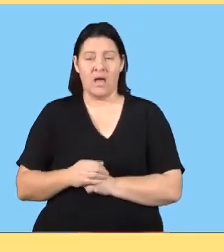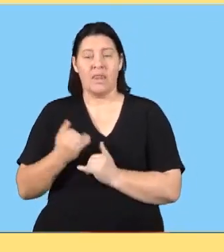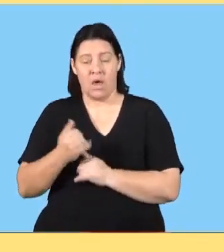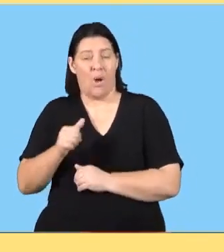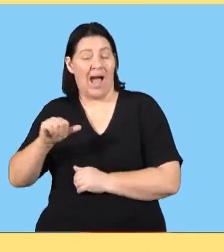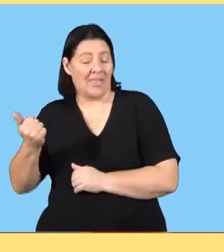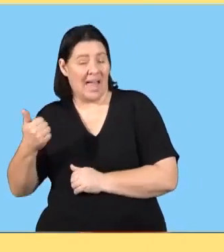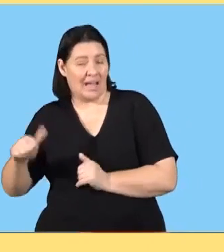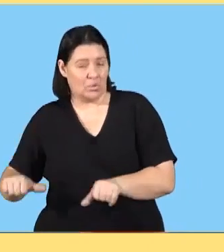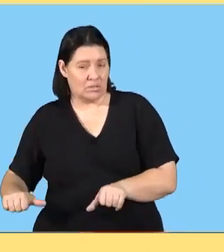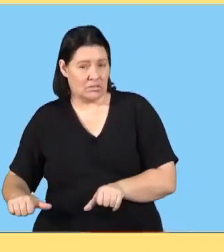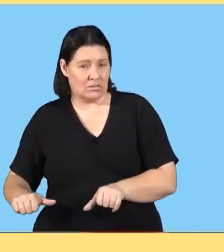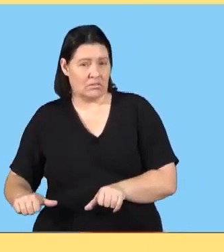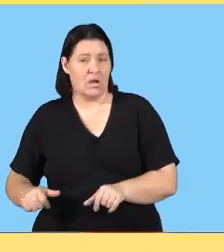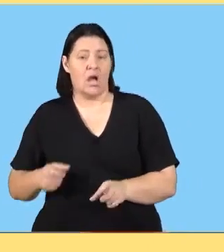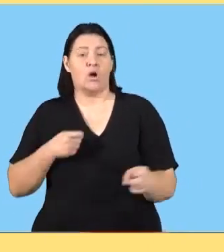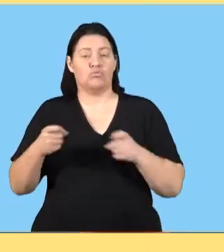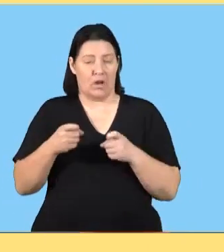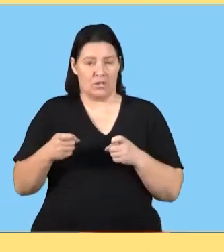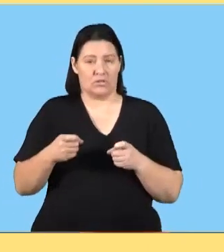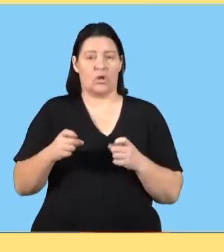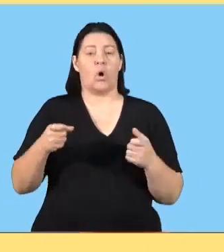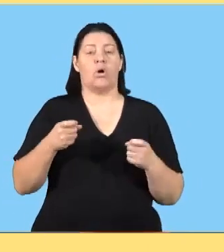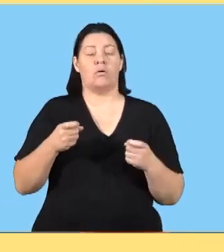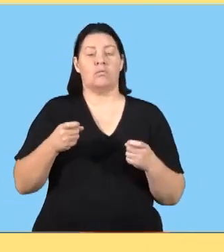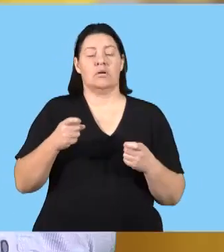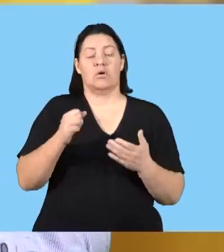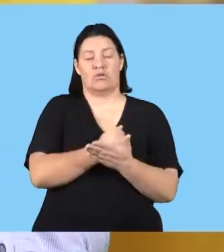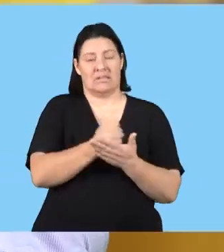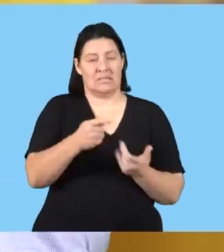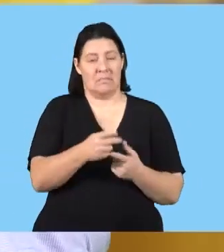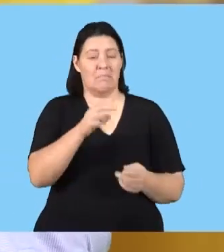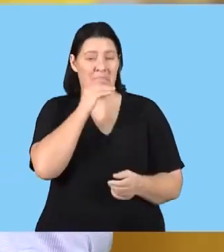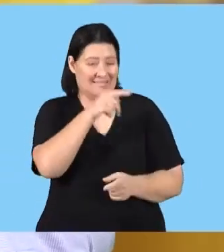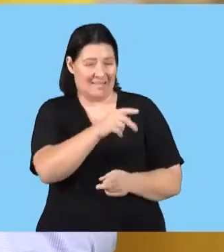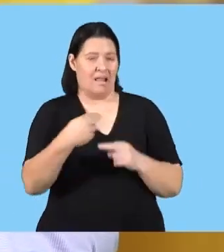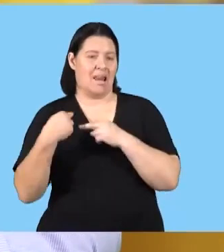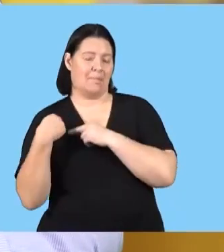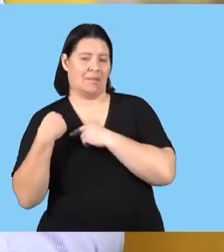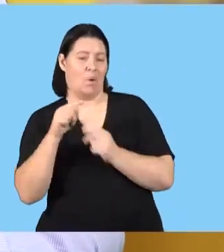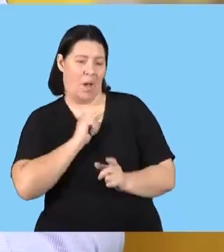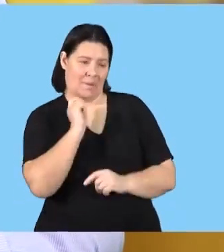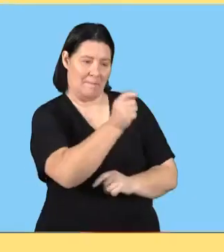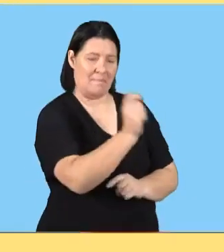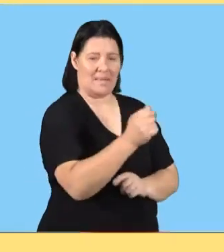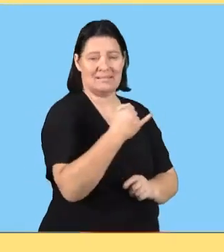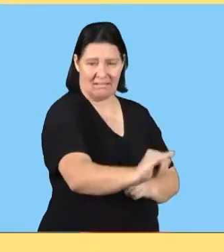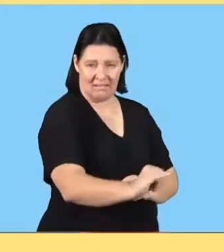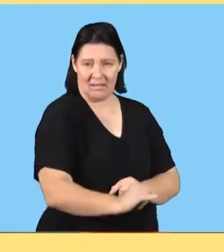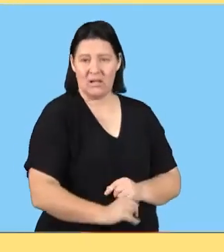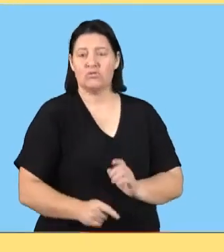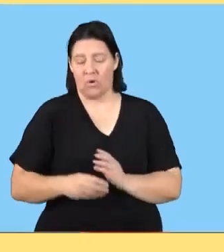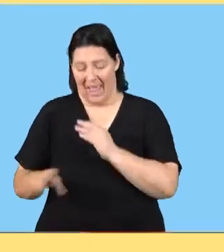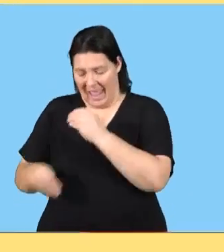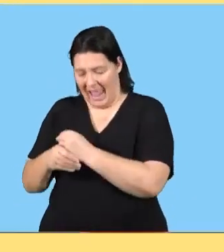The other account is your creditor's control, which we know is a liability. So we'll credit our creditor's